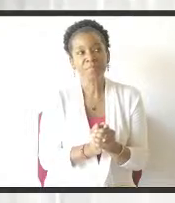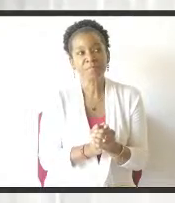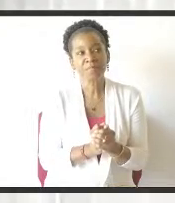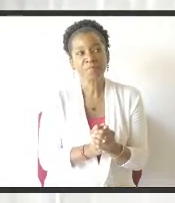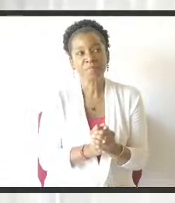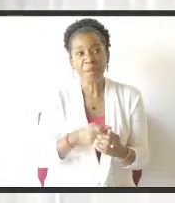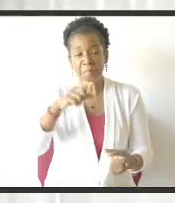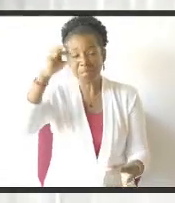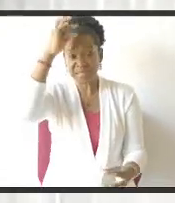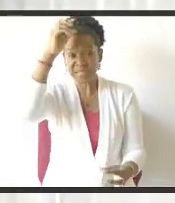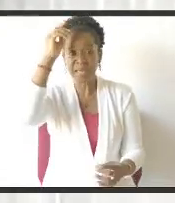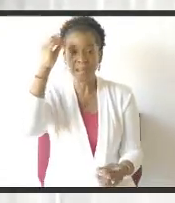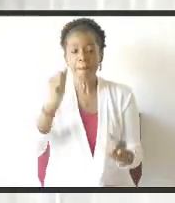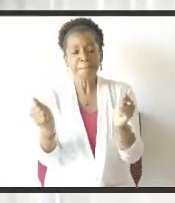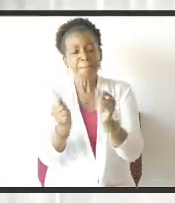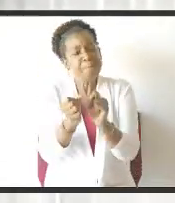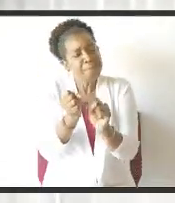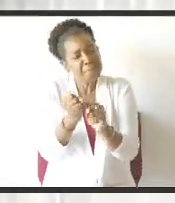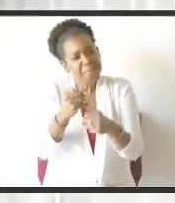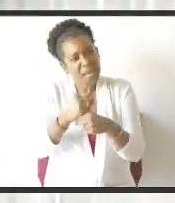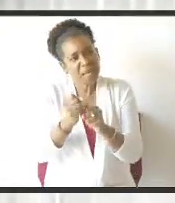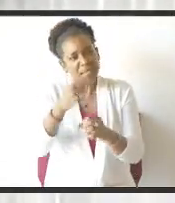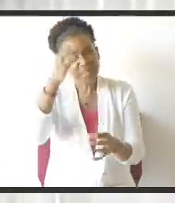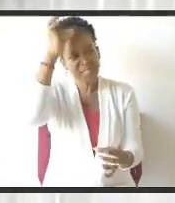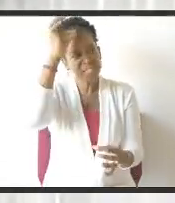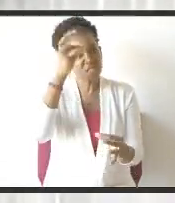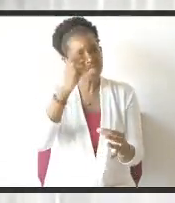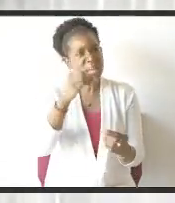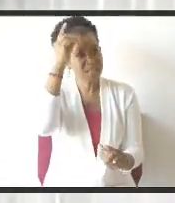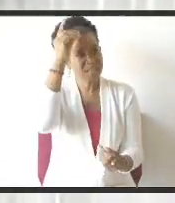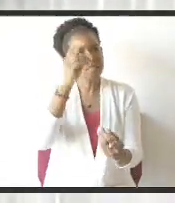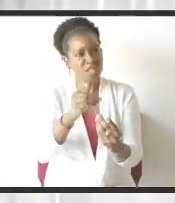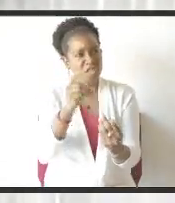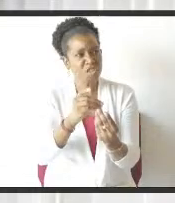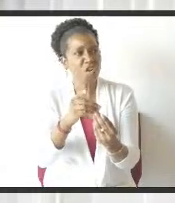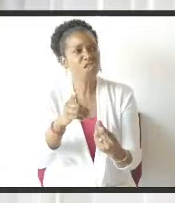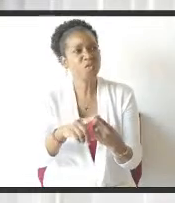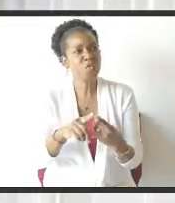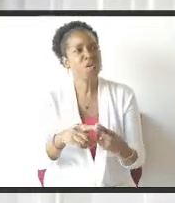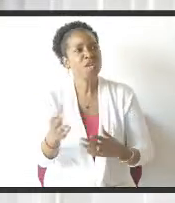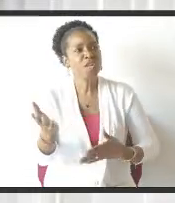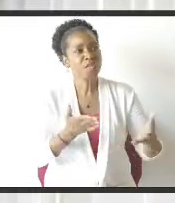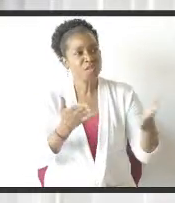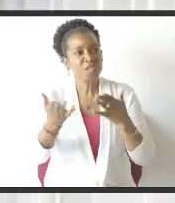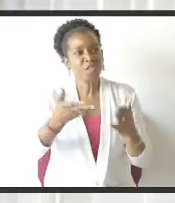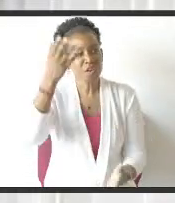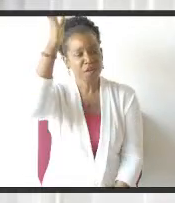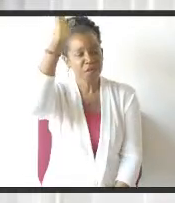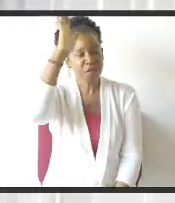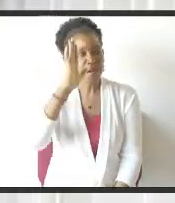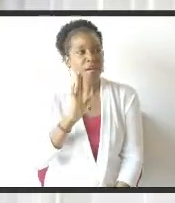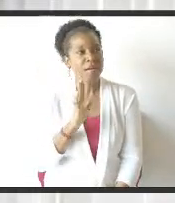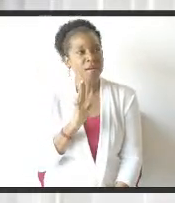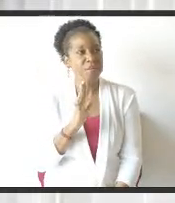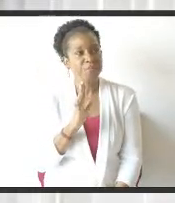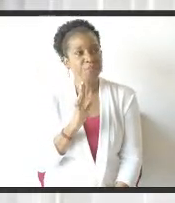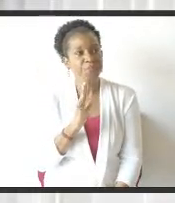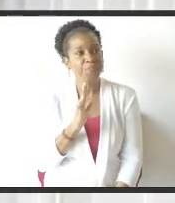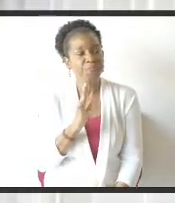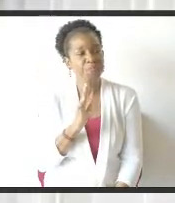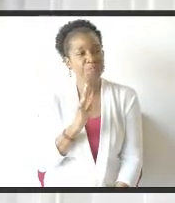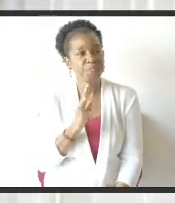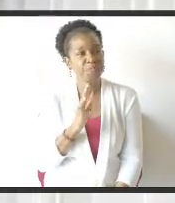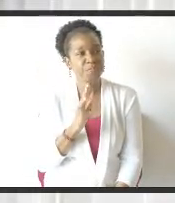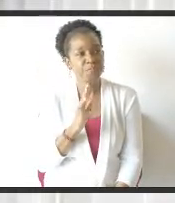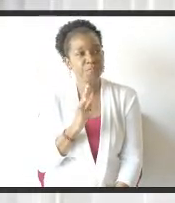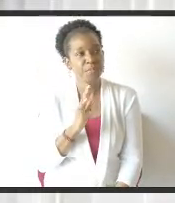procrastination, with tough-minded perseverance, I assure you that